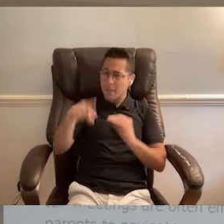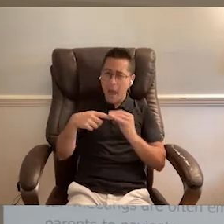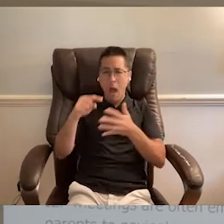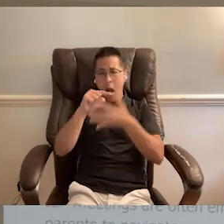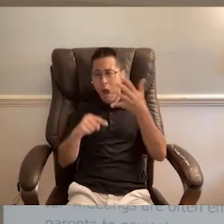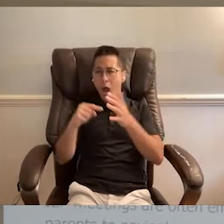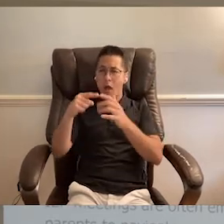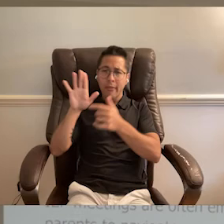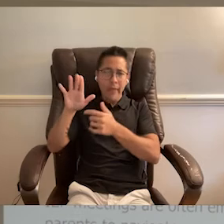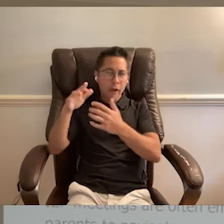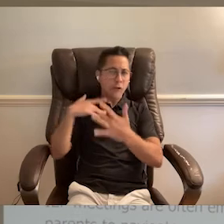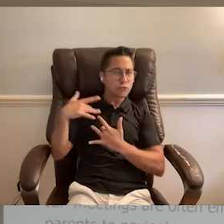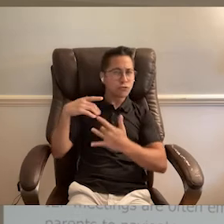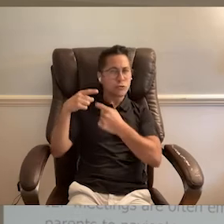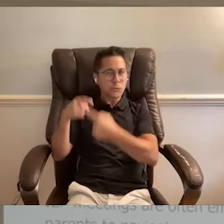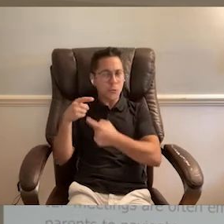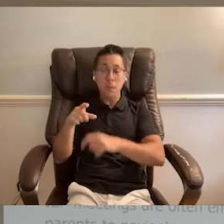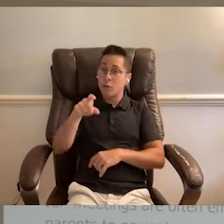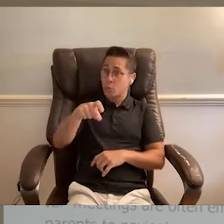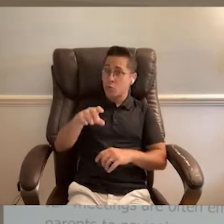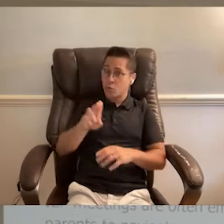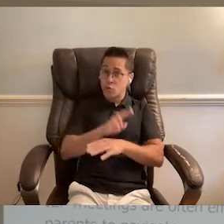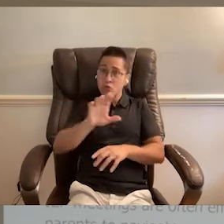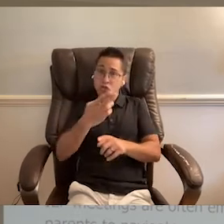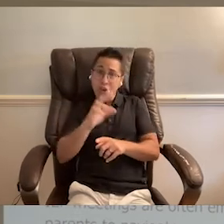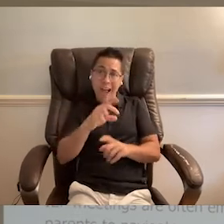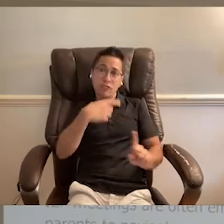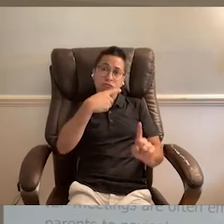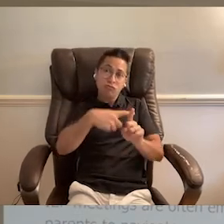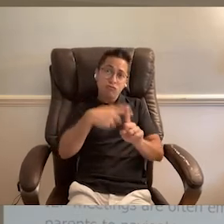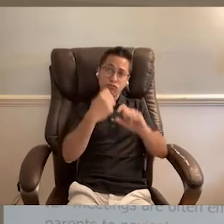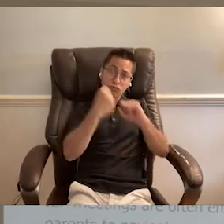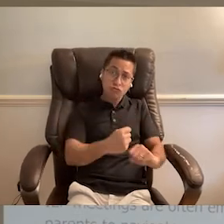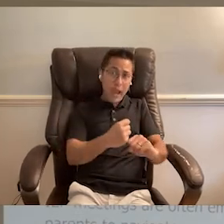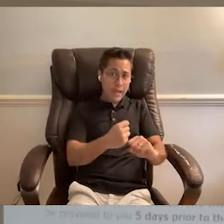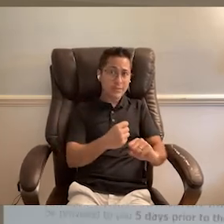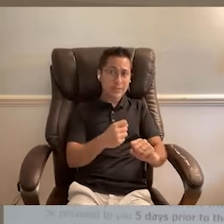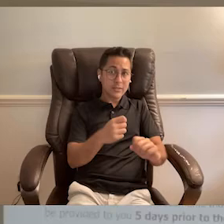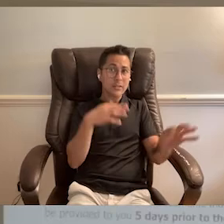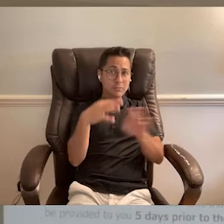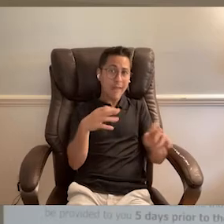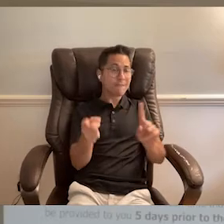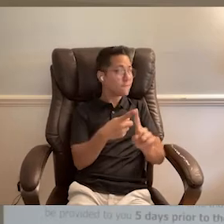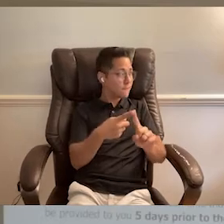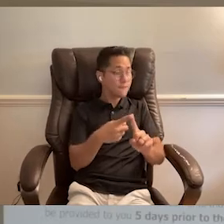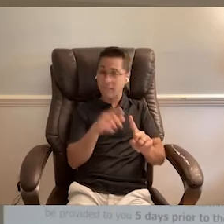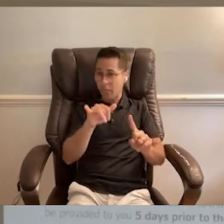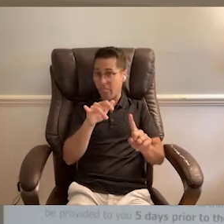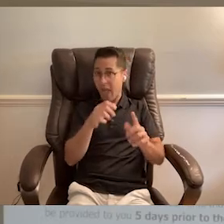they're supposed to use the child's strengths to help close that gap. So that's important.